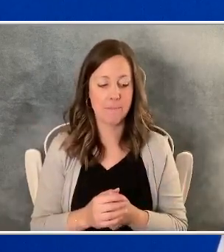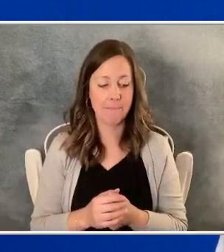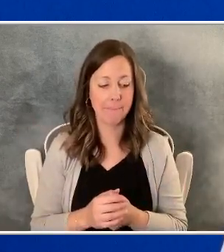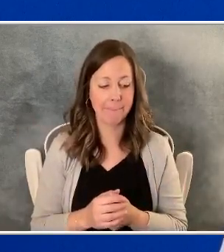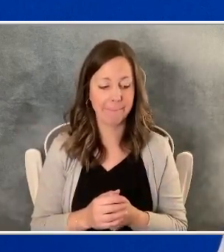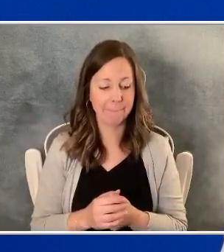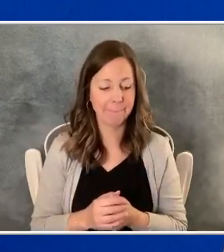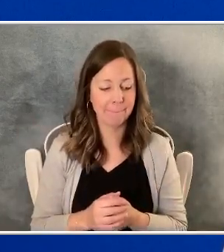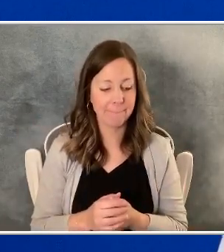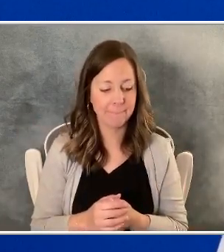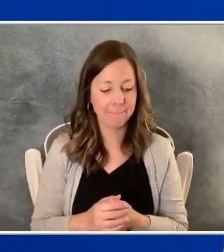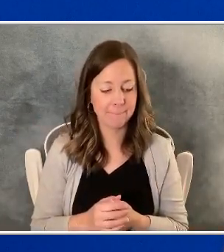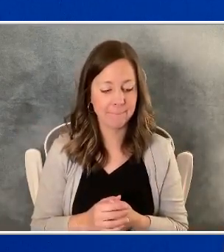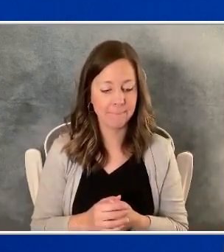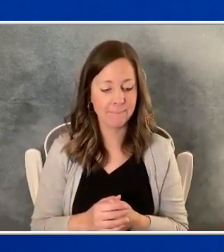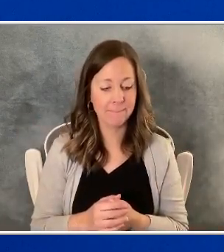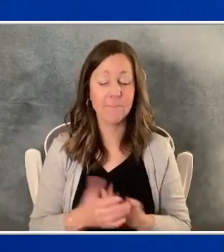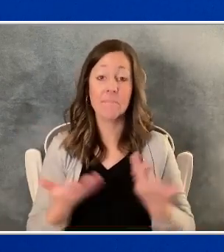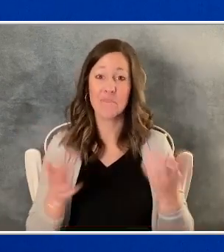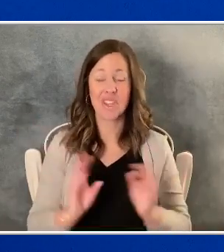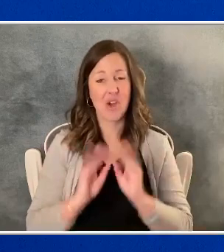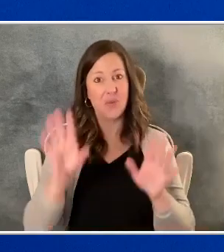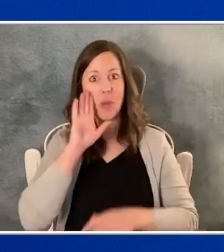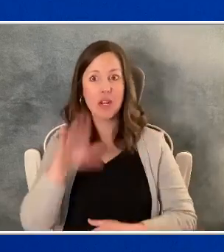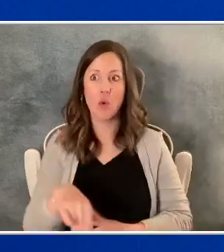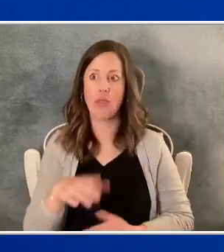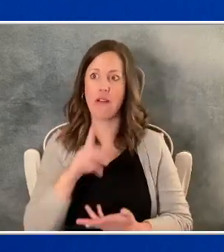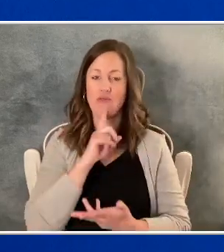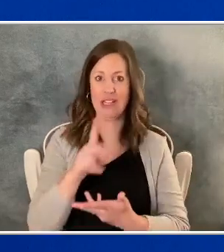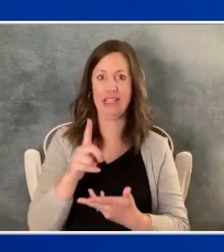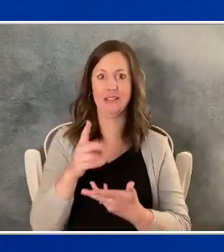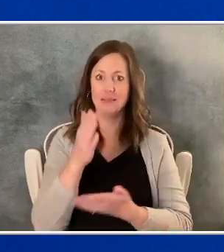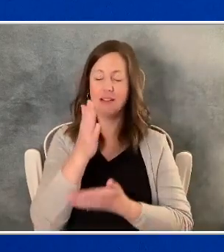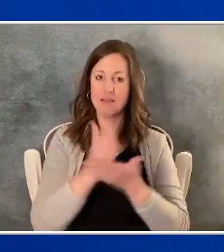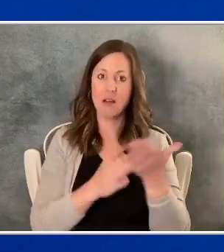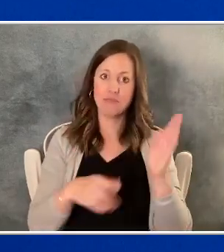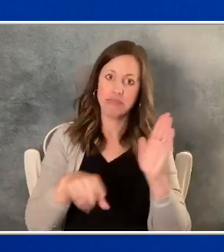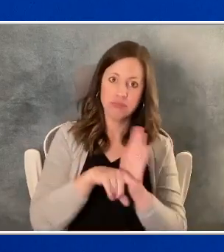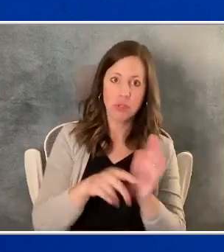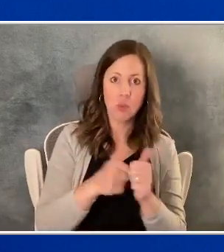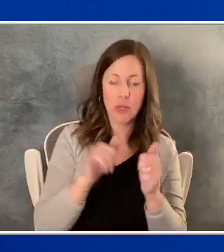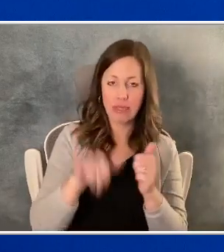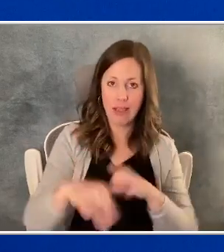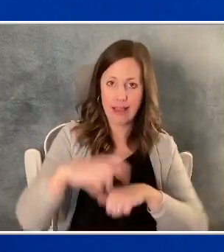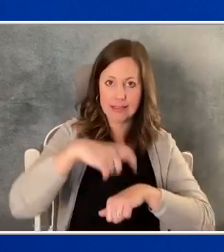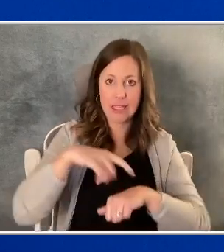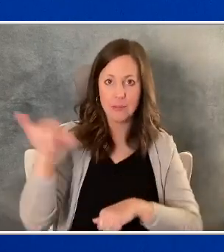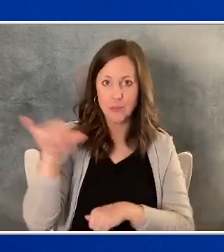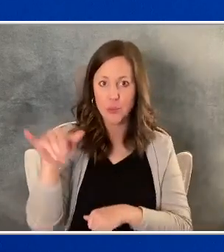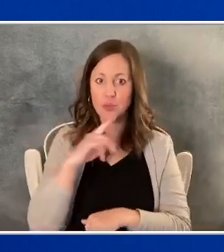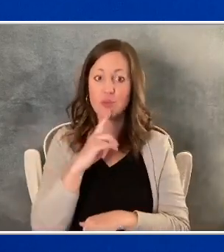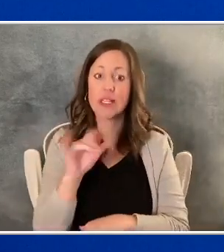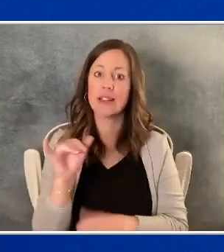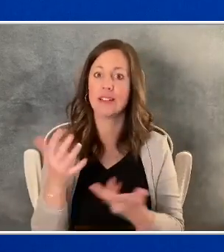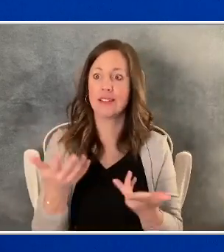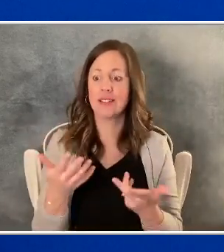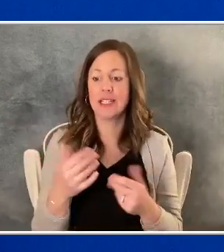and there were other areas. Obviously, there are cons during that time period, such as lack